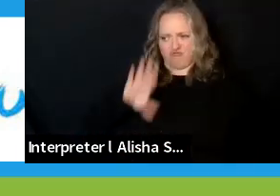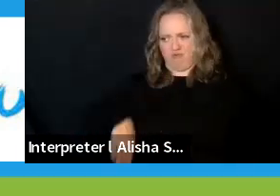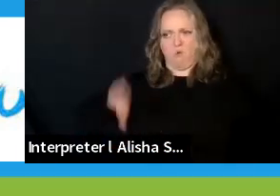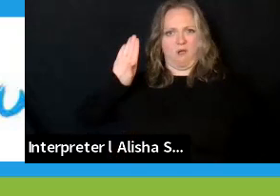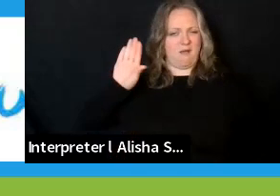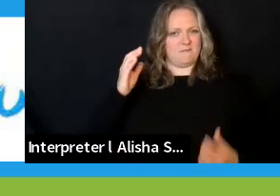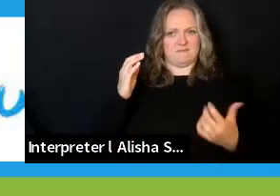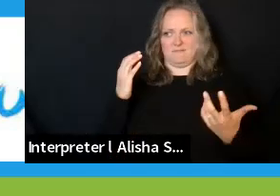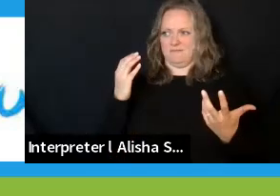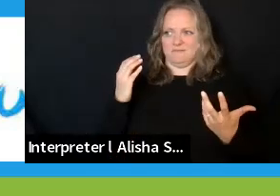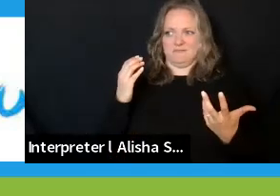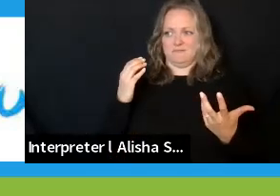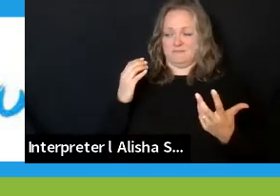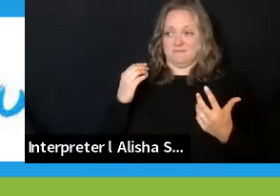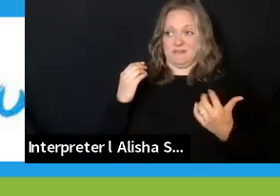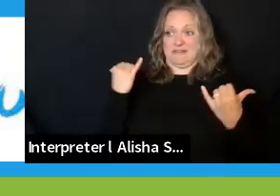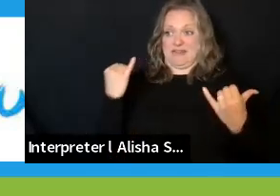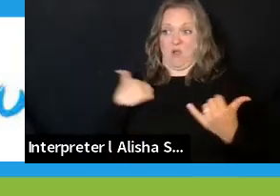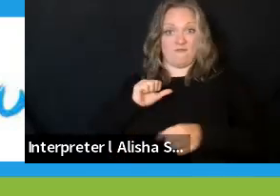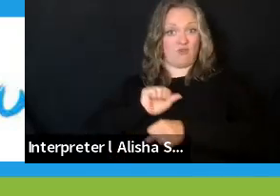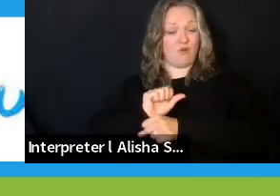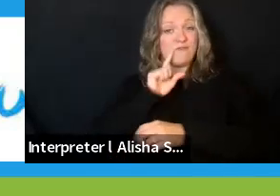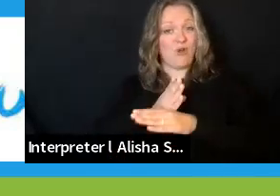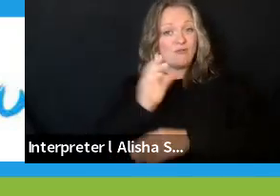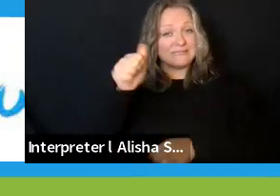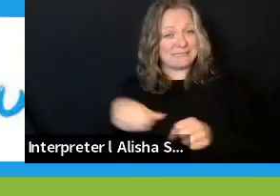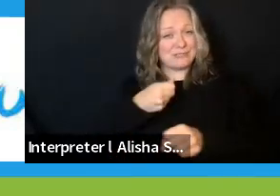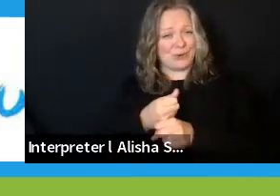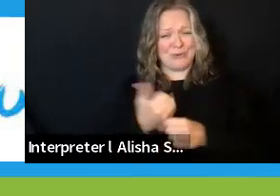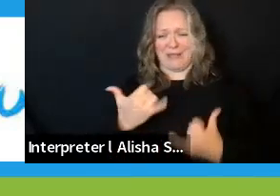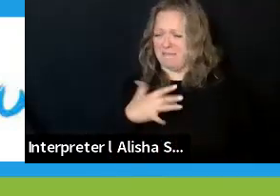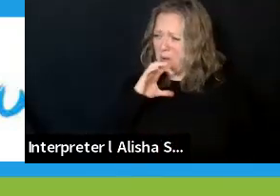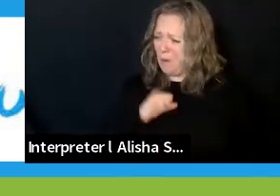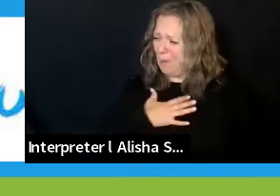for over 10 years now, which makes me feel old, and that's okay.